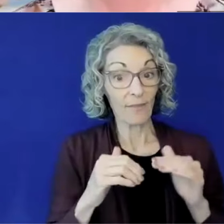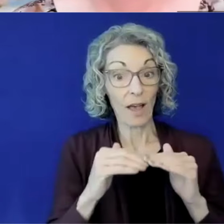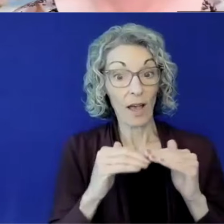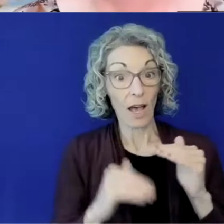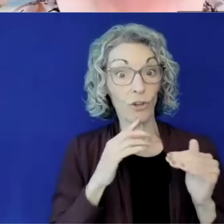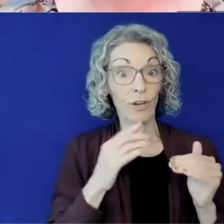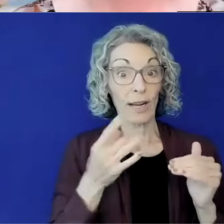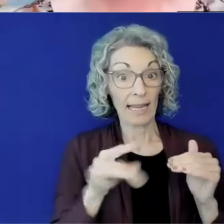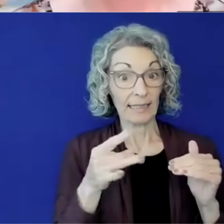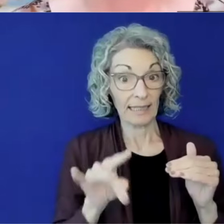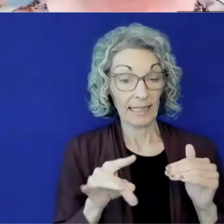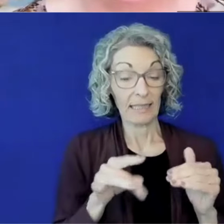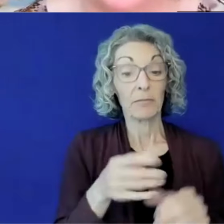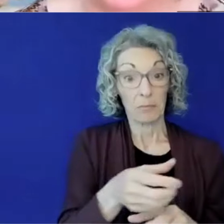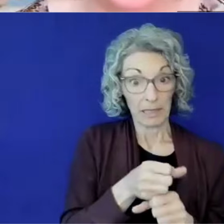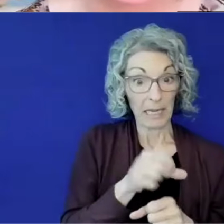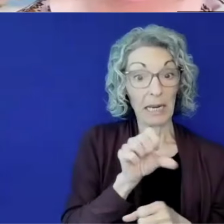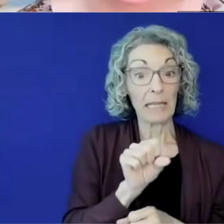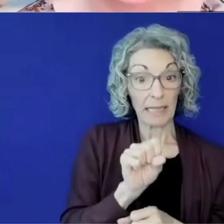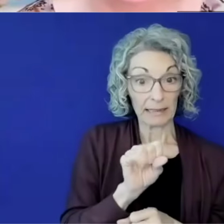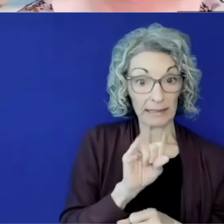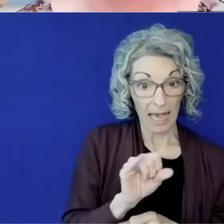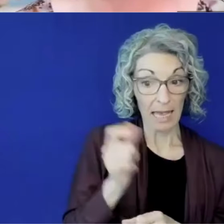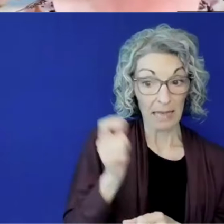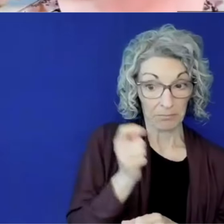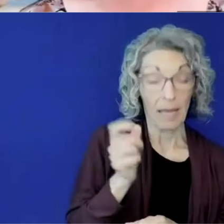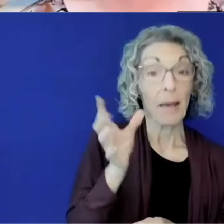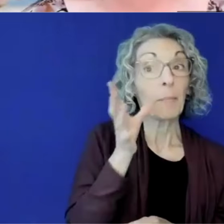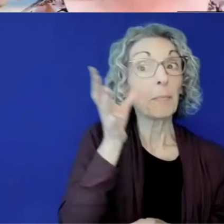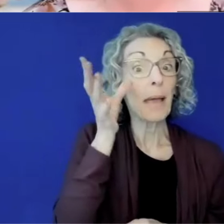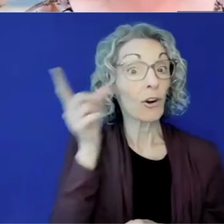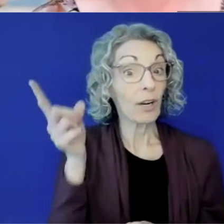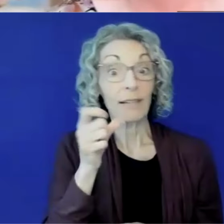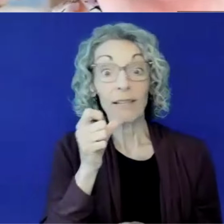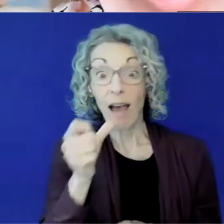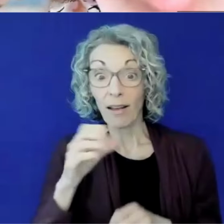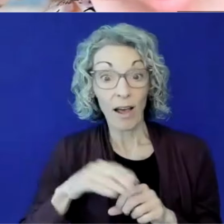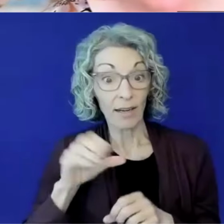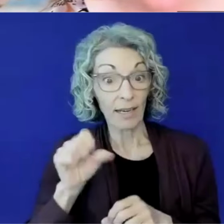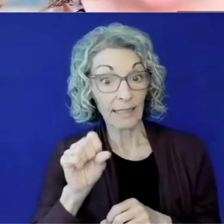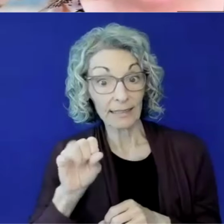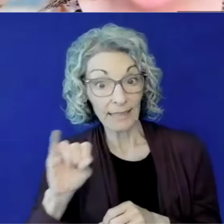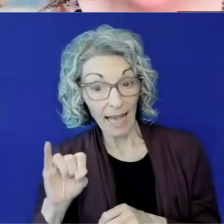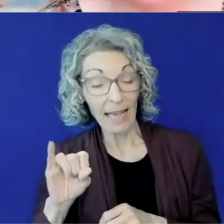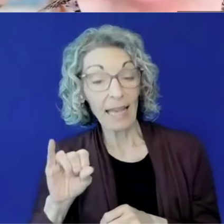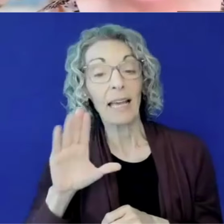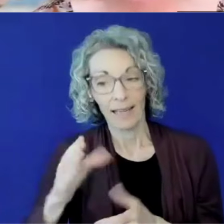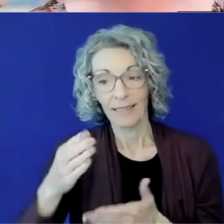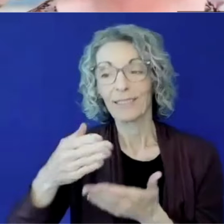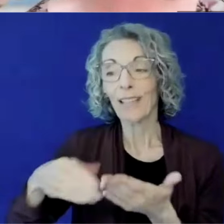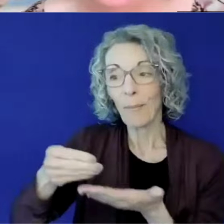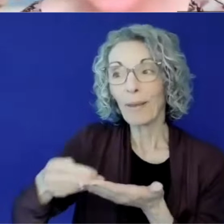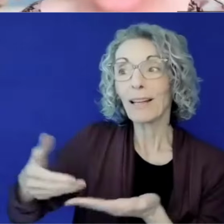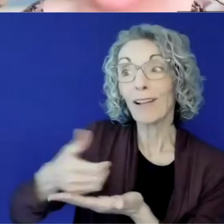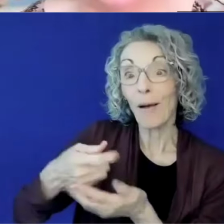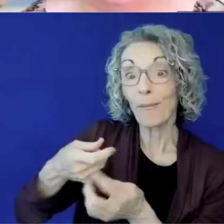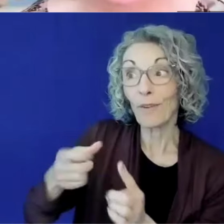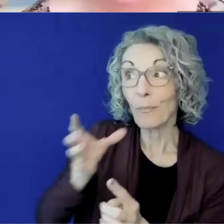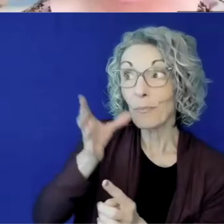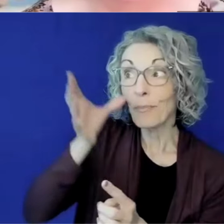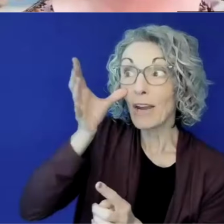SSI and your parents are not on SSI, they're going to deem some of the income from the parents to